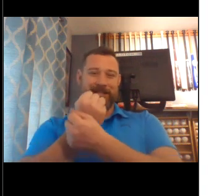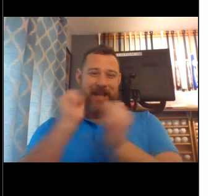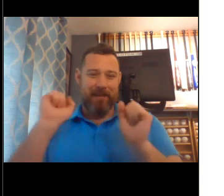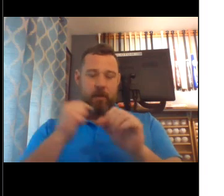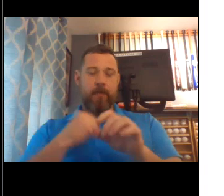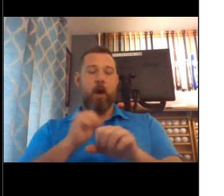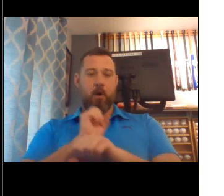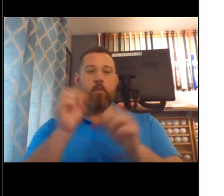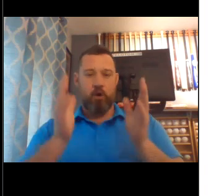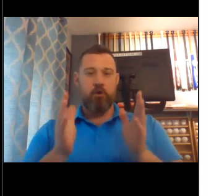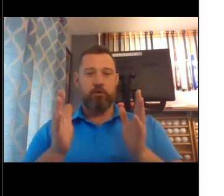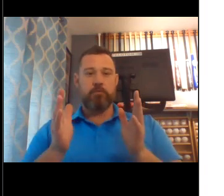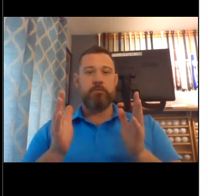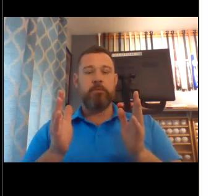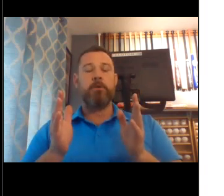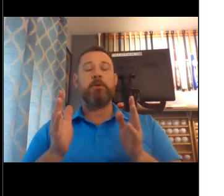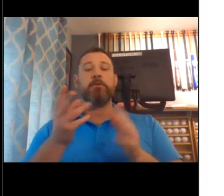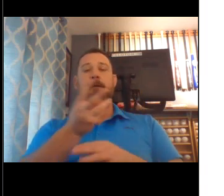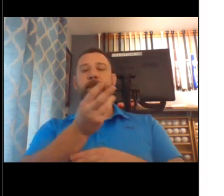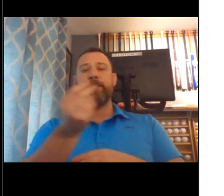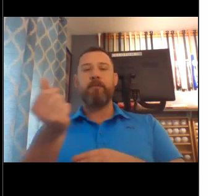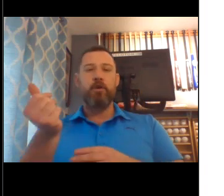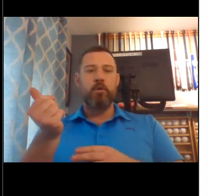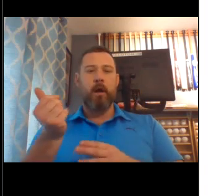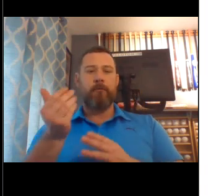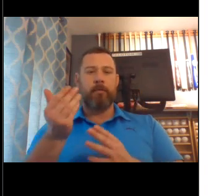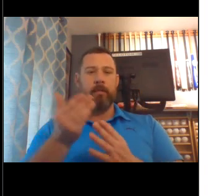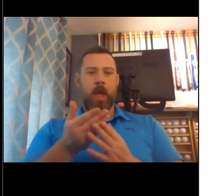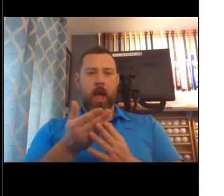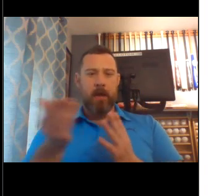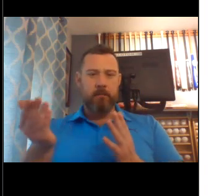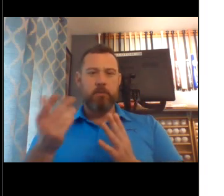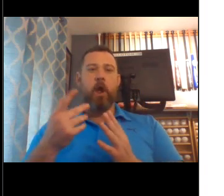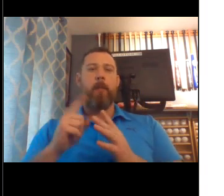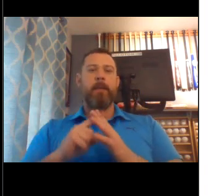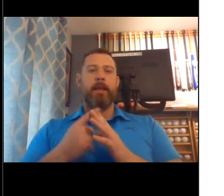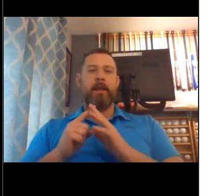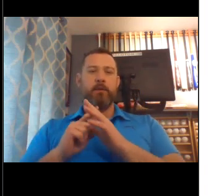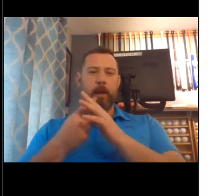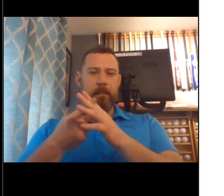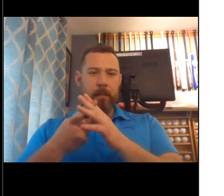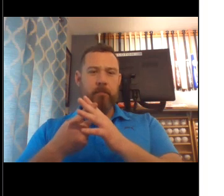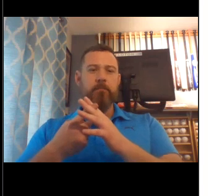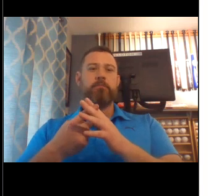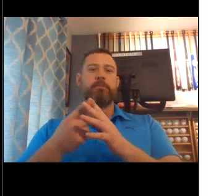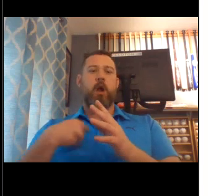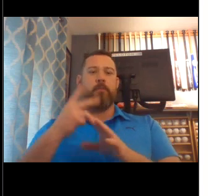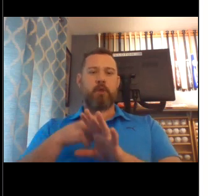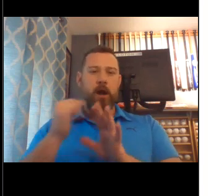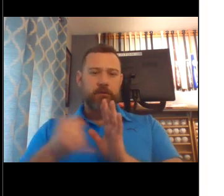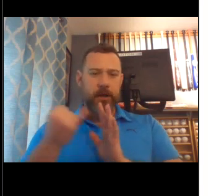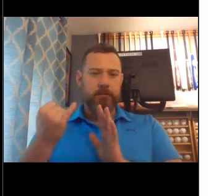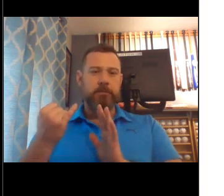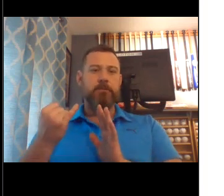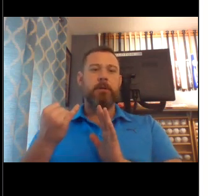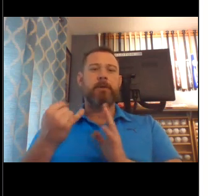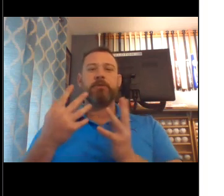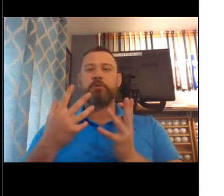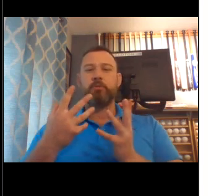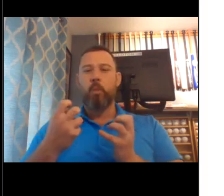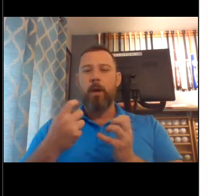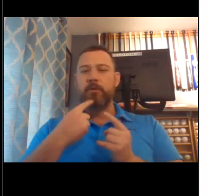roadways. These are a few of the items that we are beginning to implement into our projects, and wanted to just